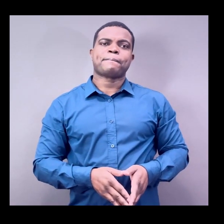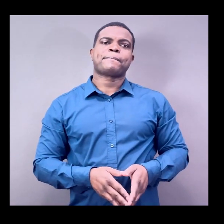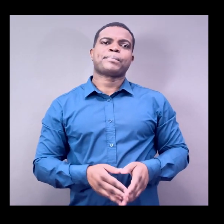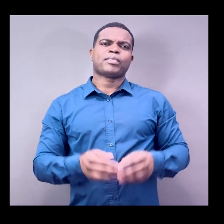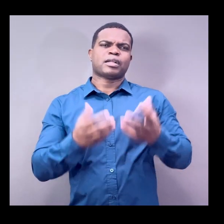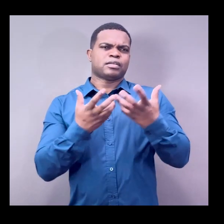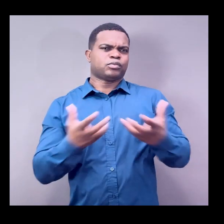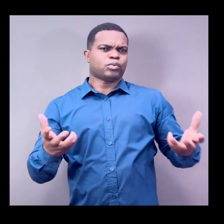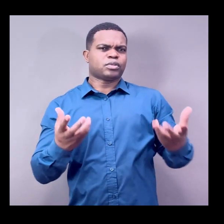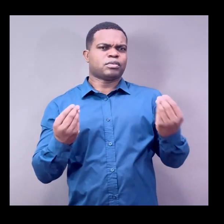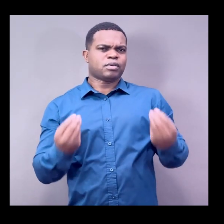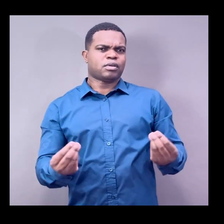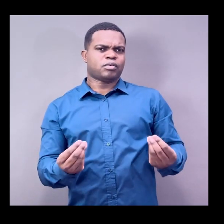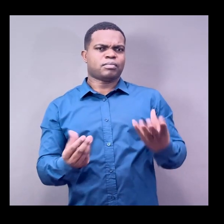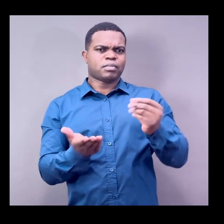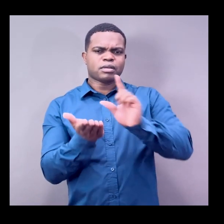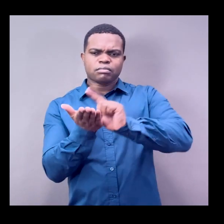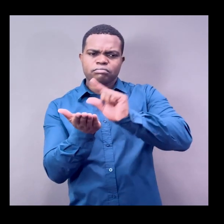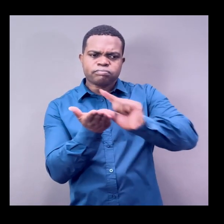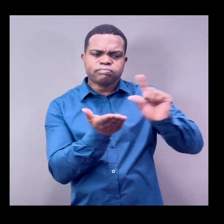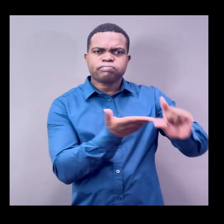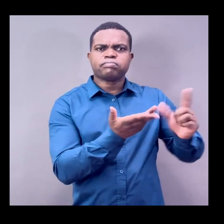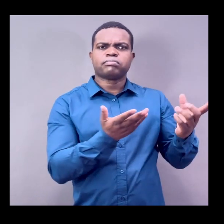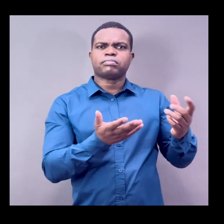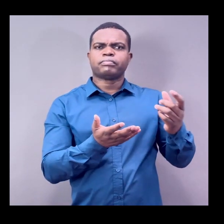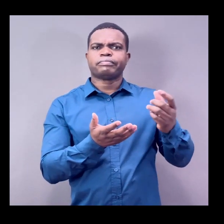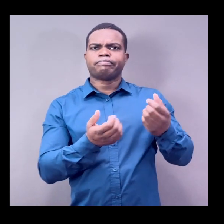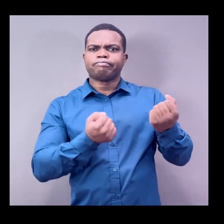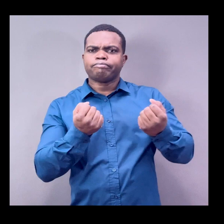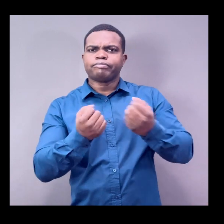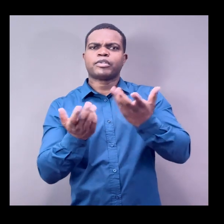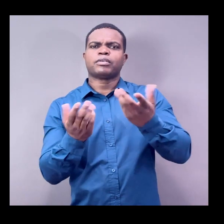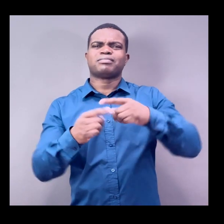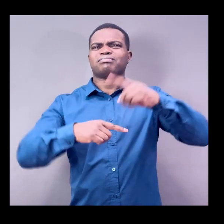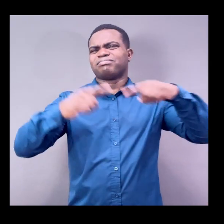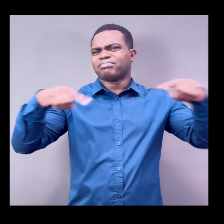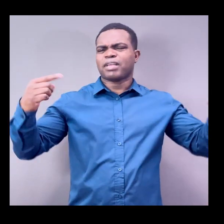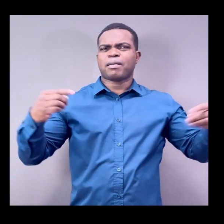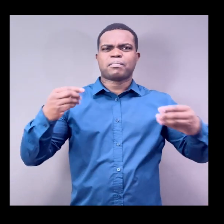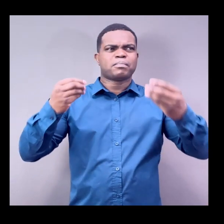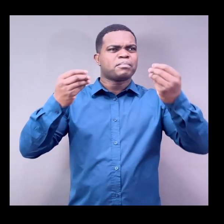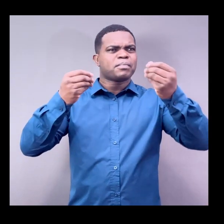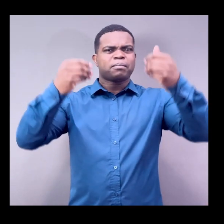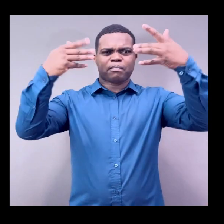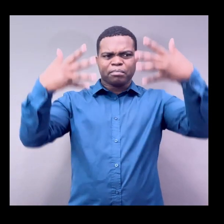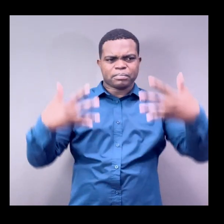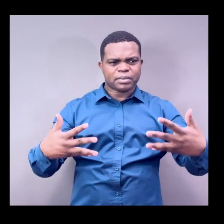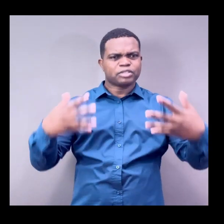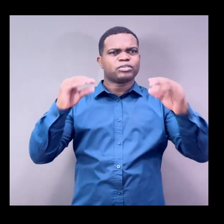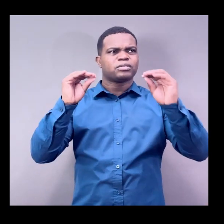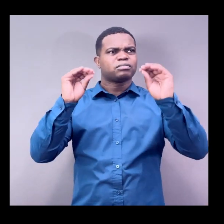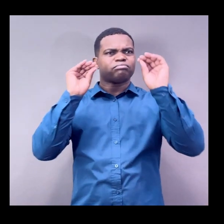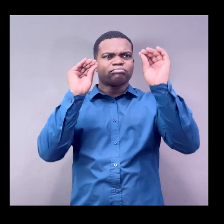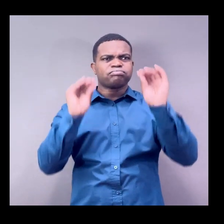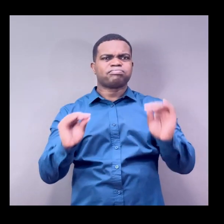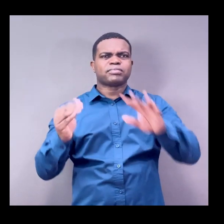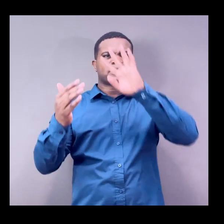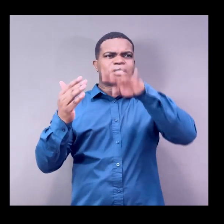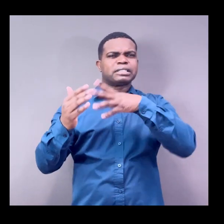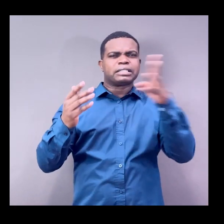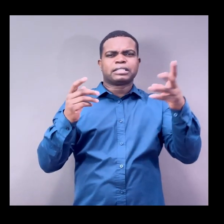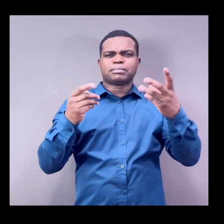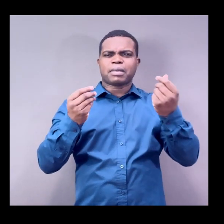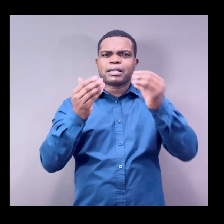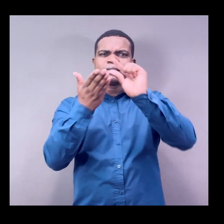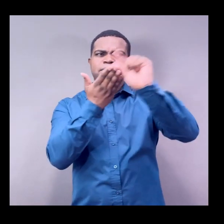Okay, resource allocation. Here you are going to be designing your budget. You are going to